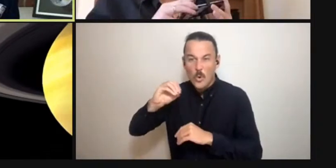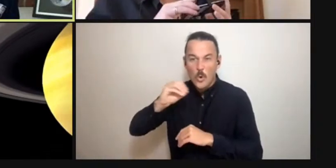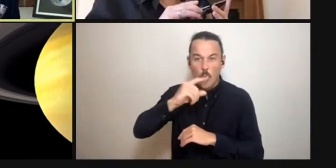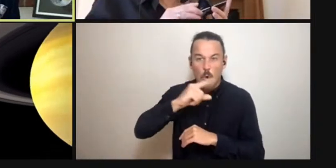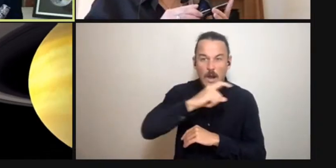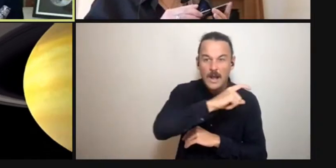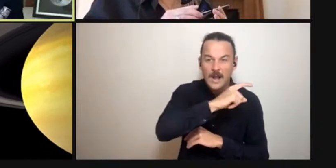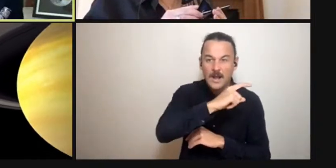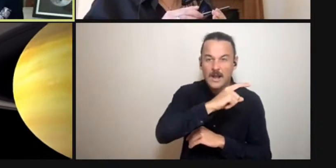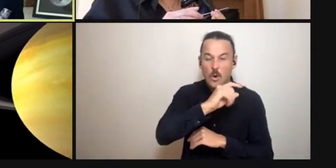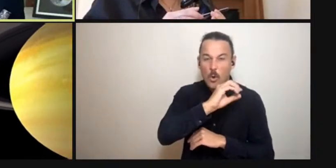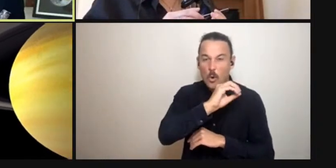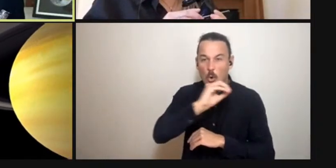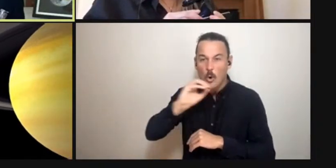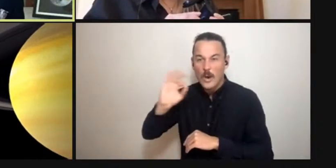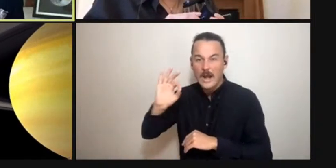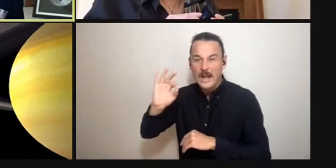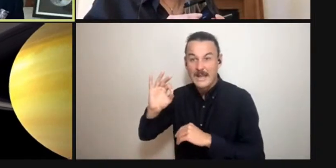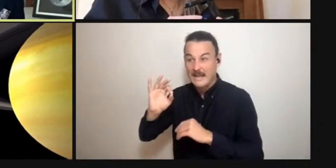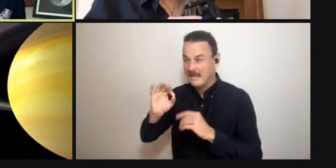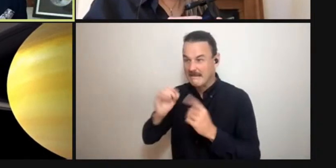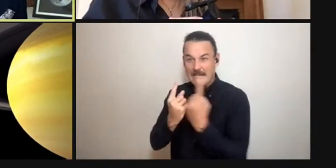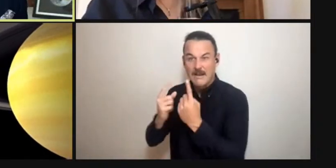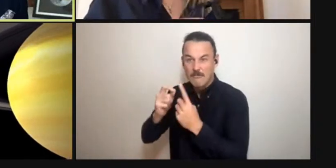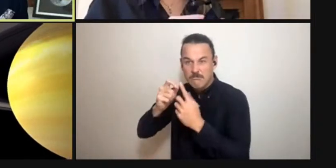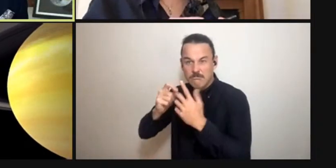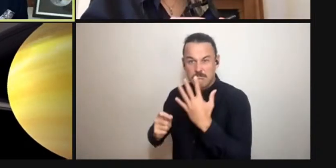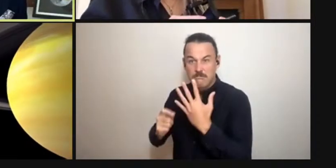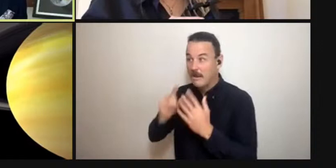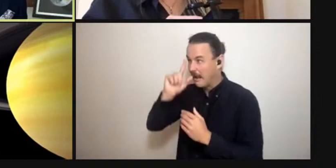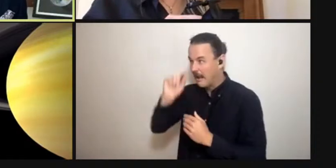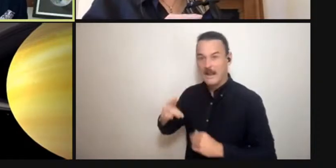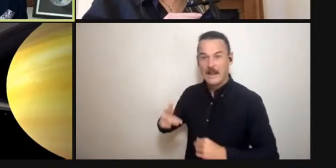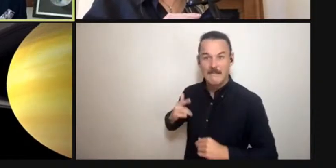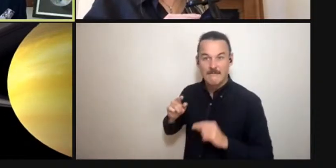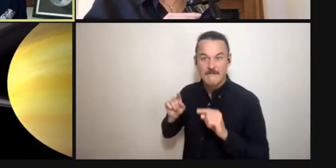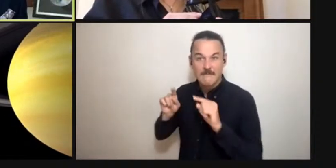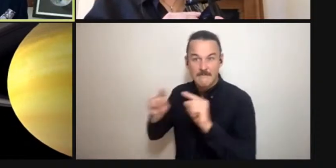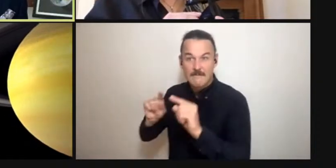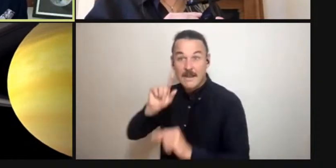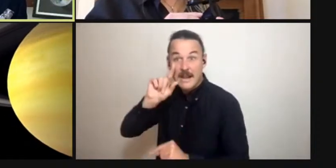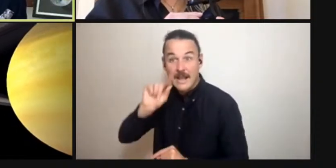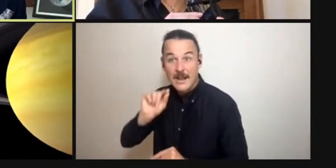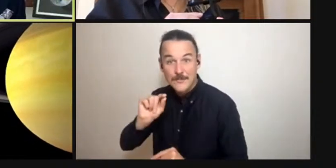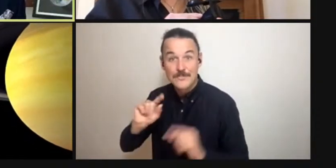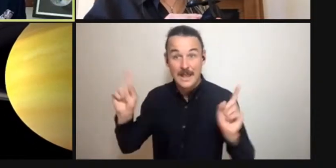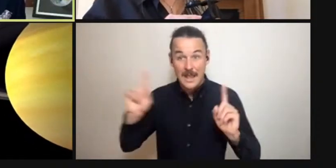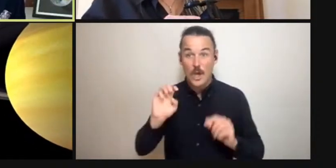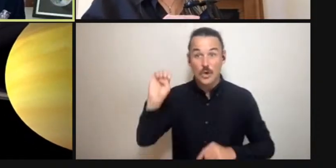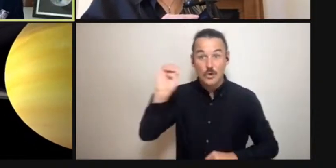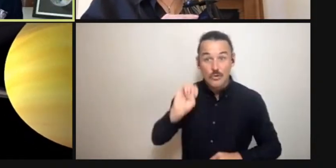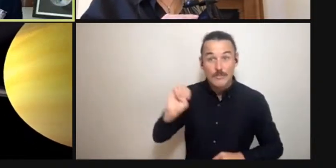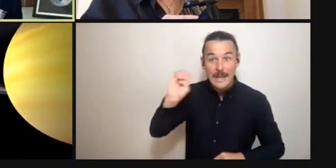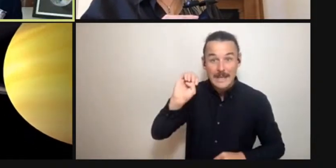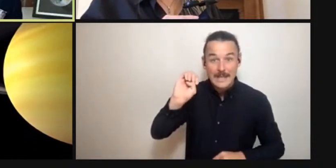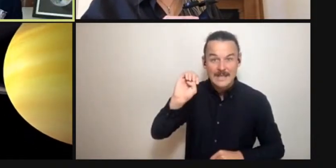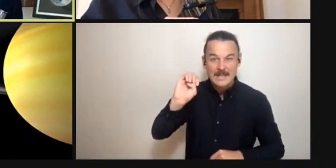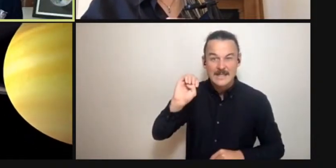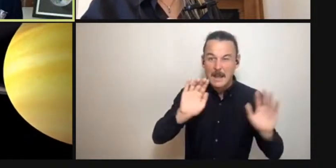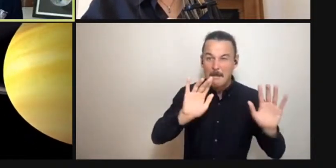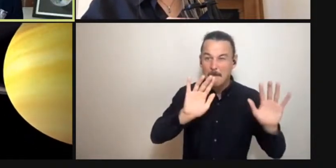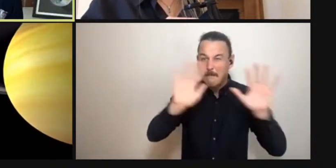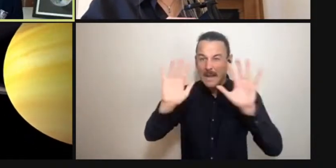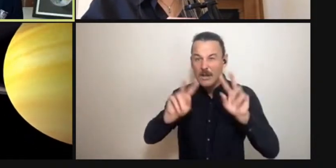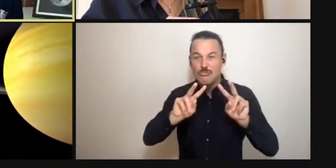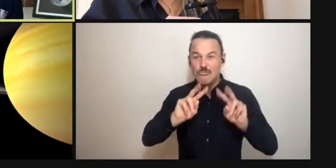yet, but we're very excited about that search. And again, there are missions from the European Space Agency and NASA intending to go to the gas giant